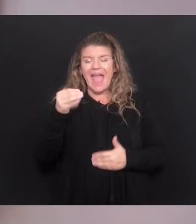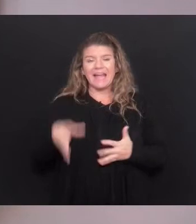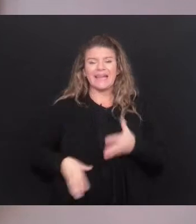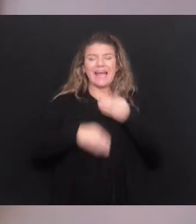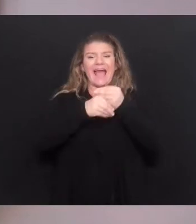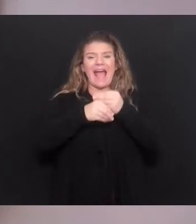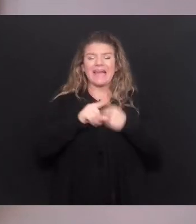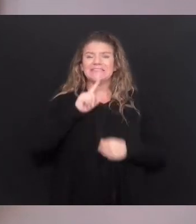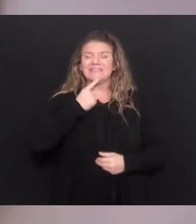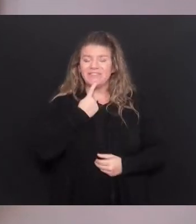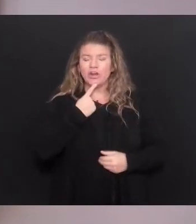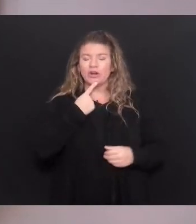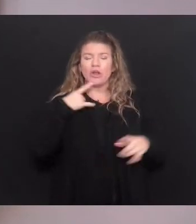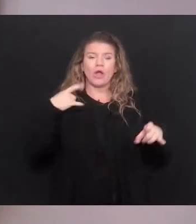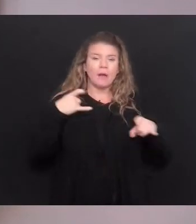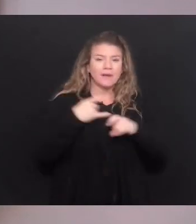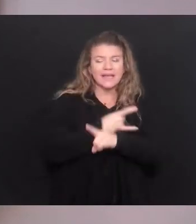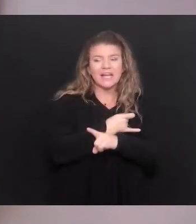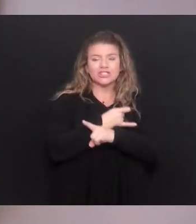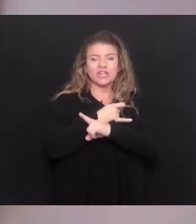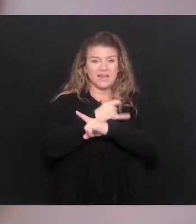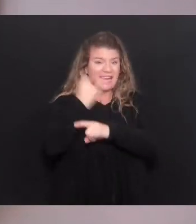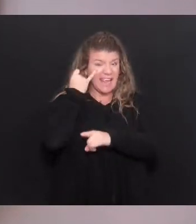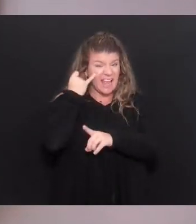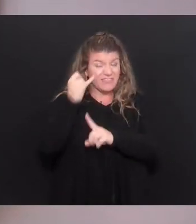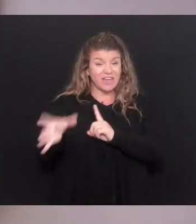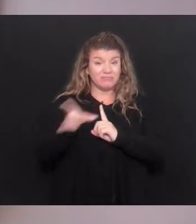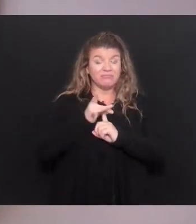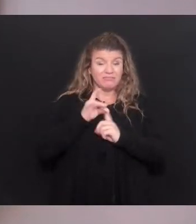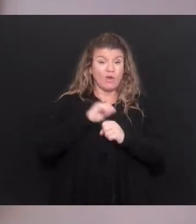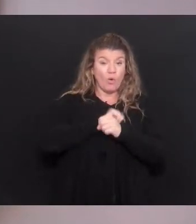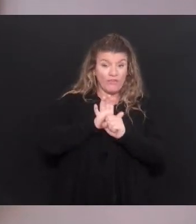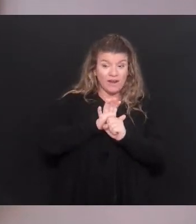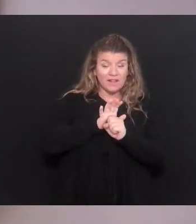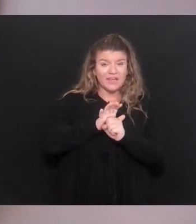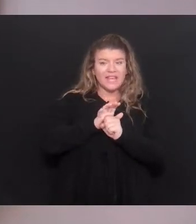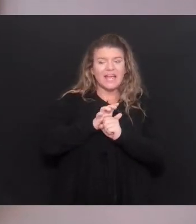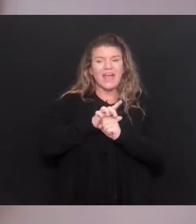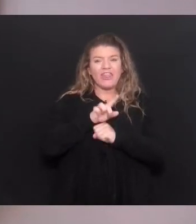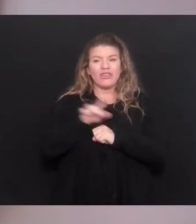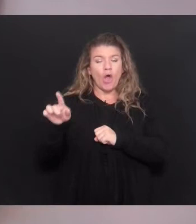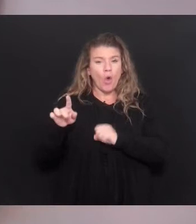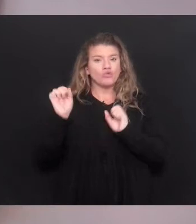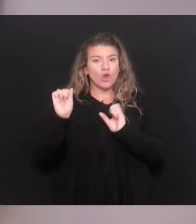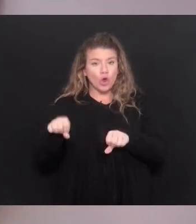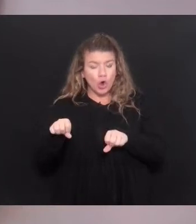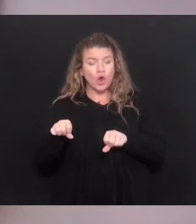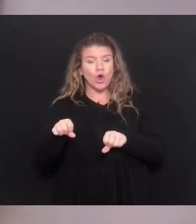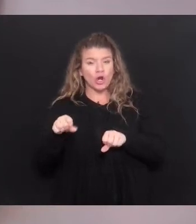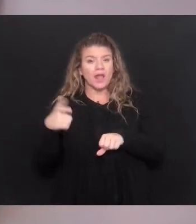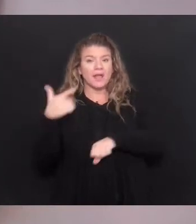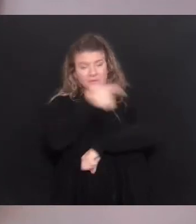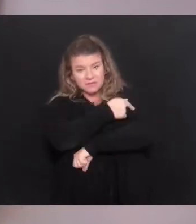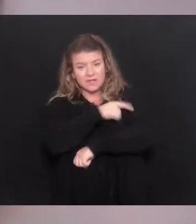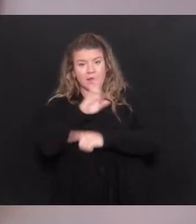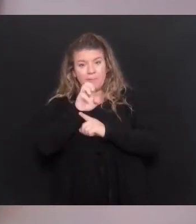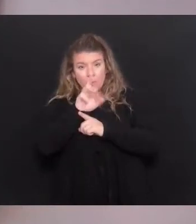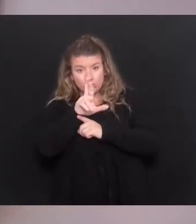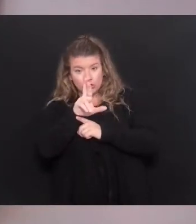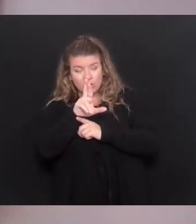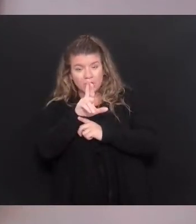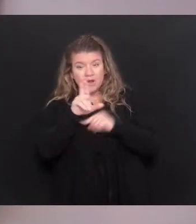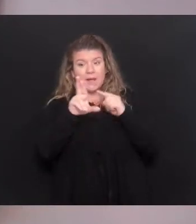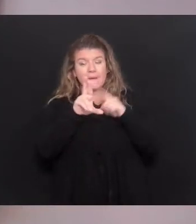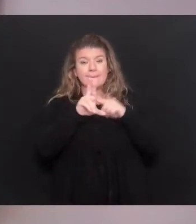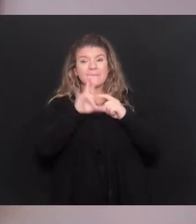severe complications from COVID if they become infected, were potentially eligible for the booster vaccine, but that